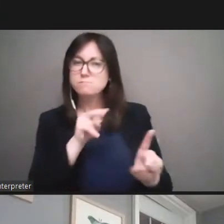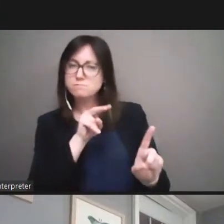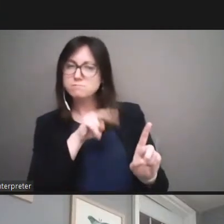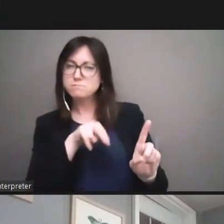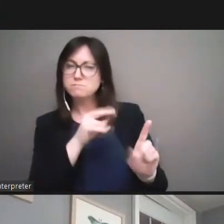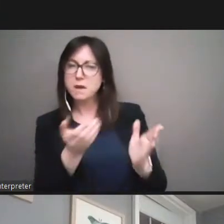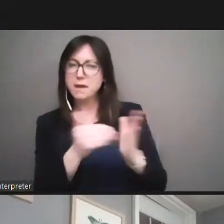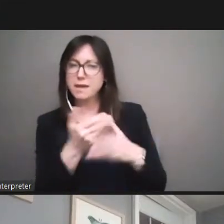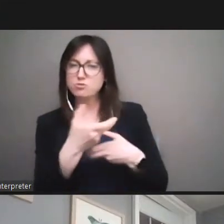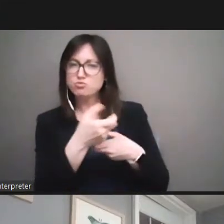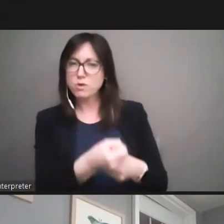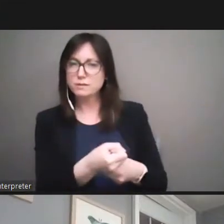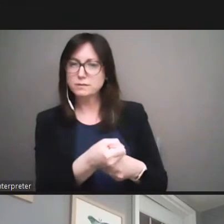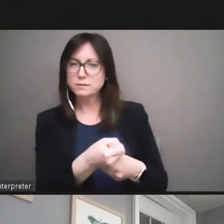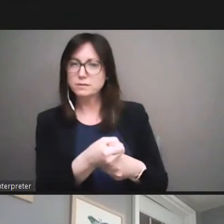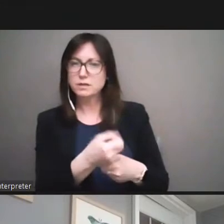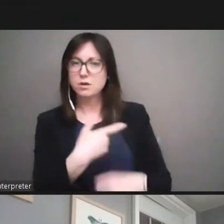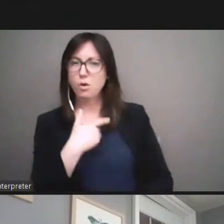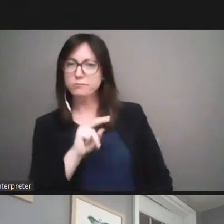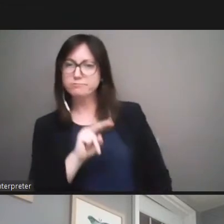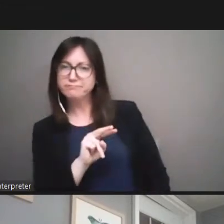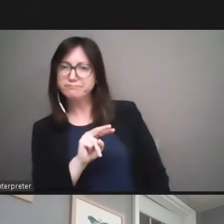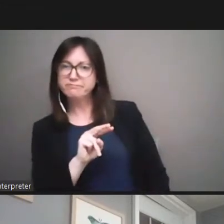before or just not earned in the first place.